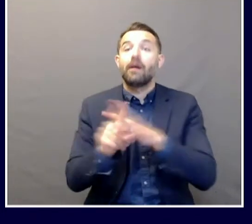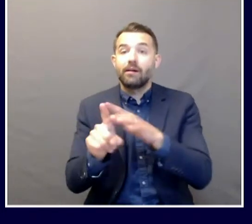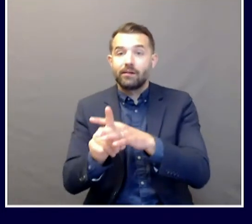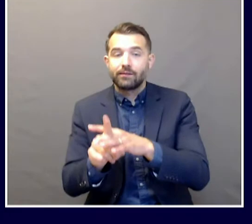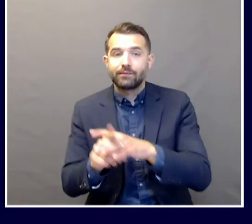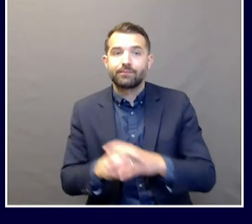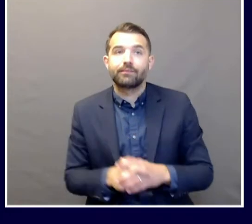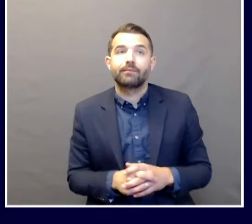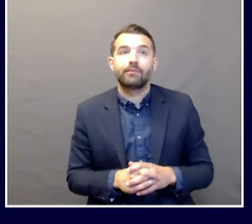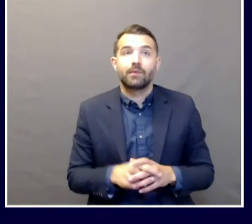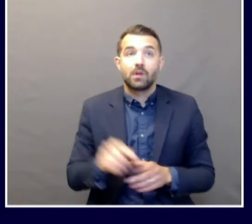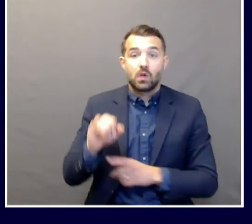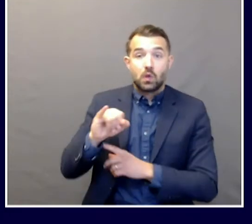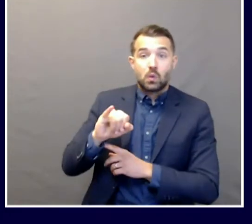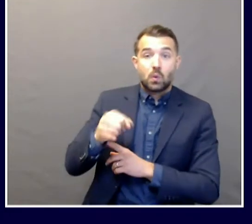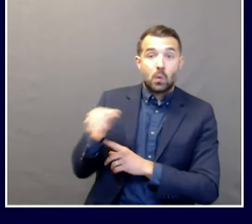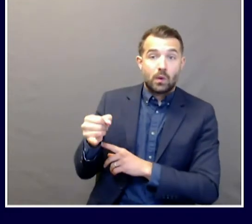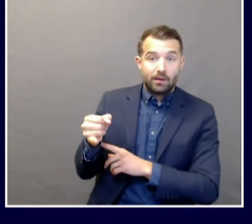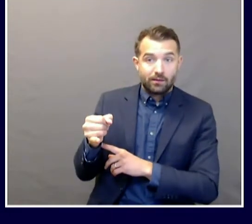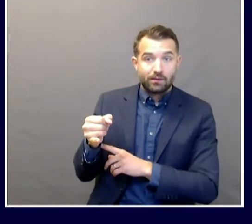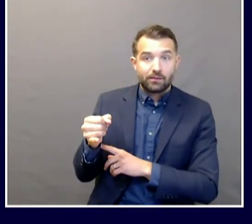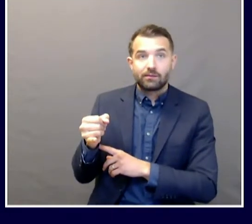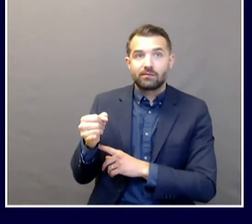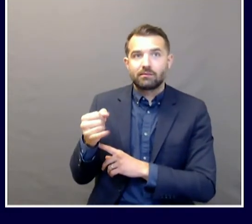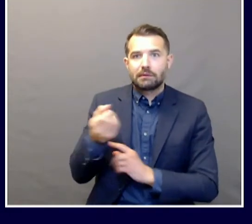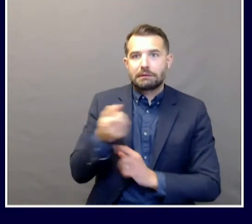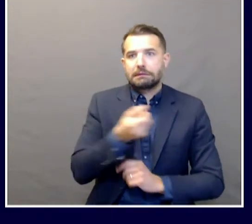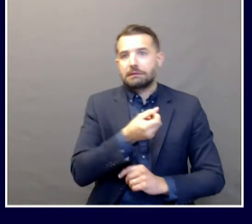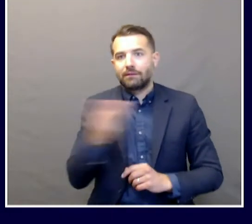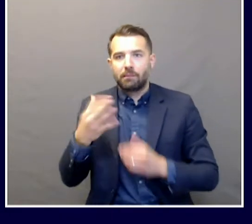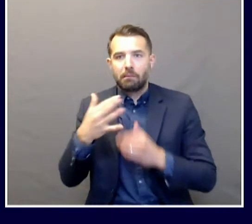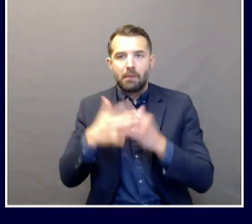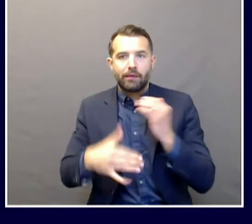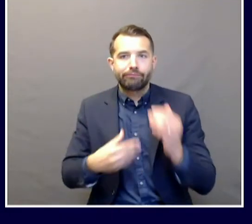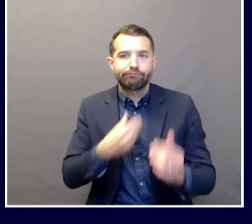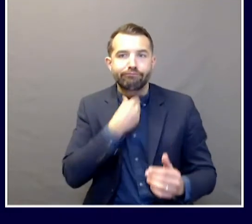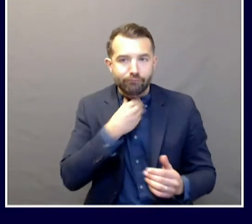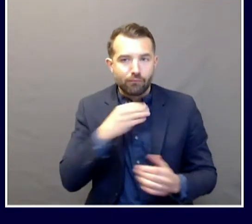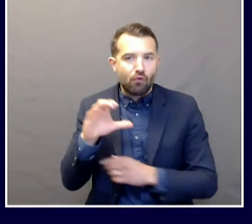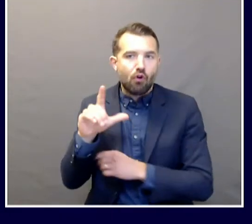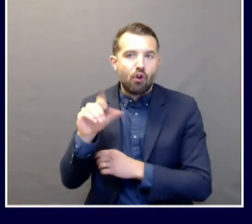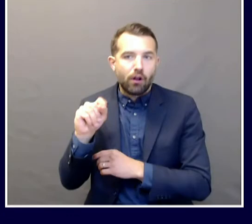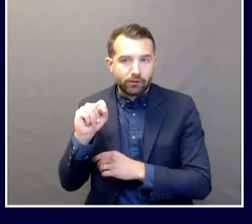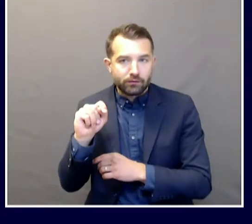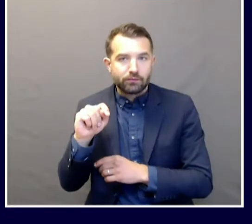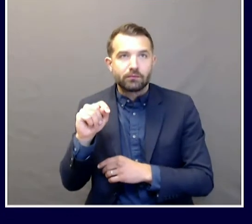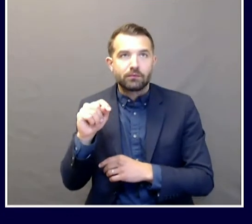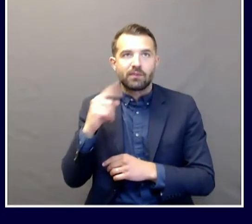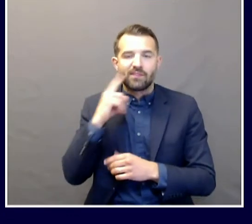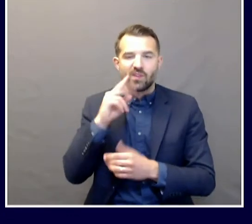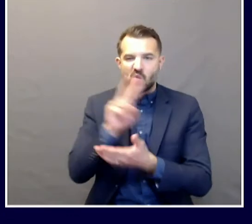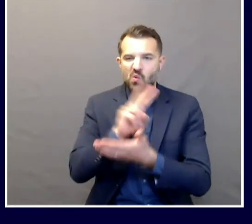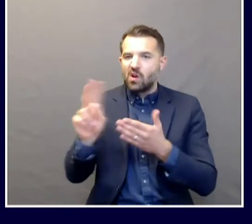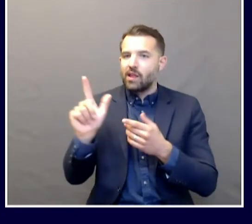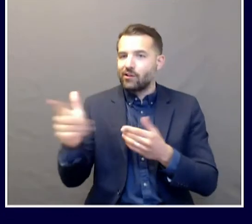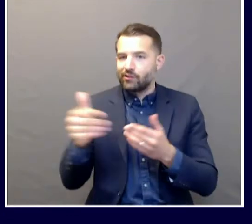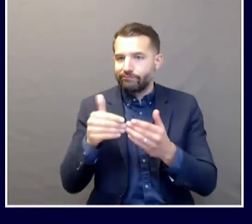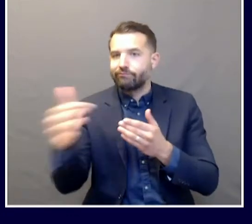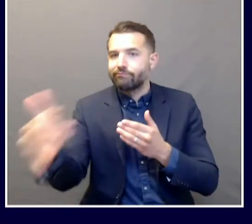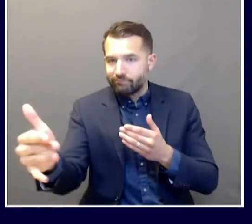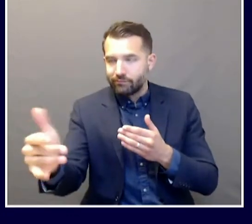have been some people that have had blood clots about 2 weeks after their vaccine. But long-term effects of